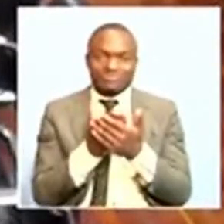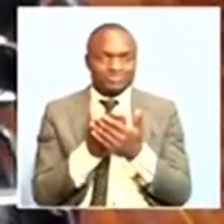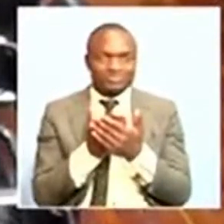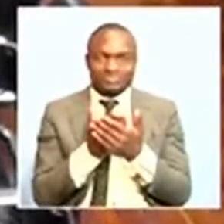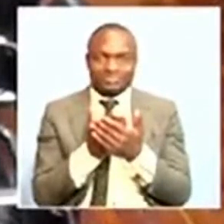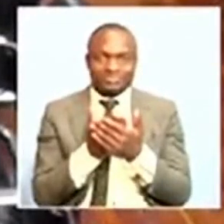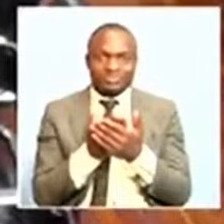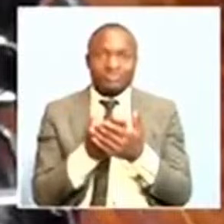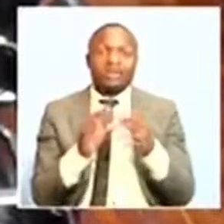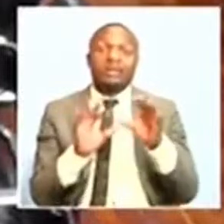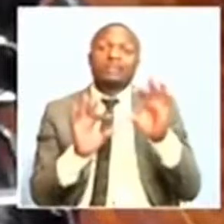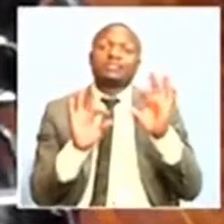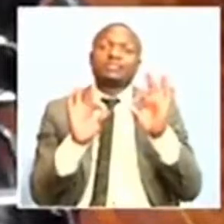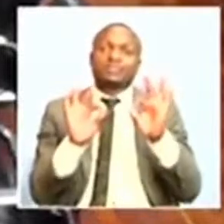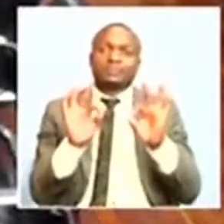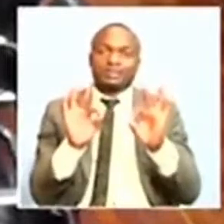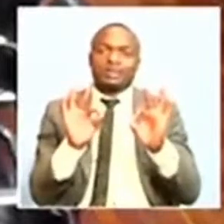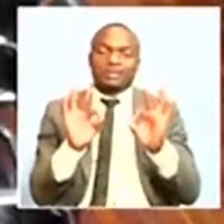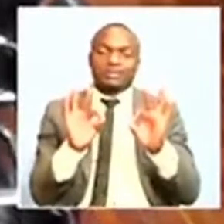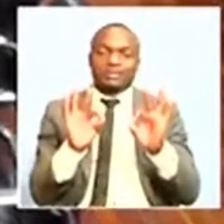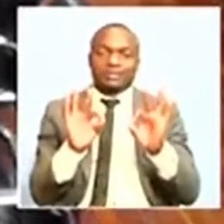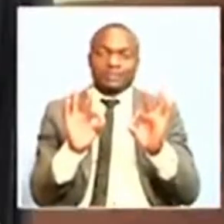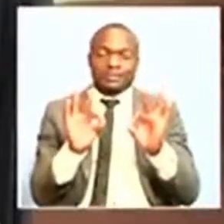of the smart invoicing system.